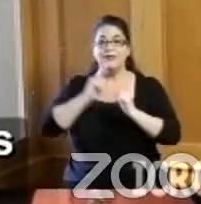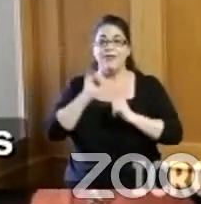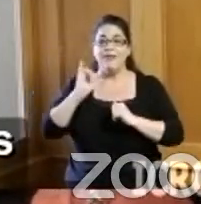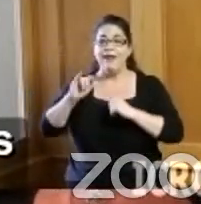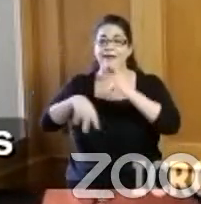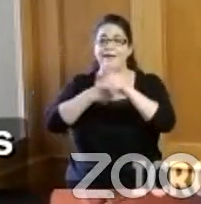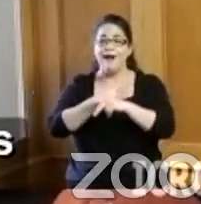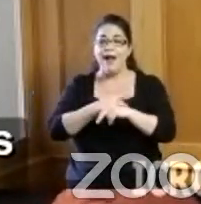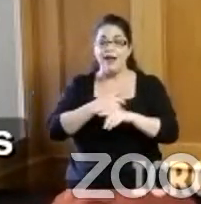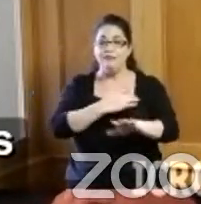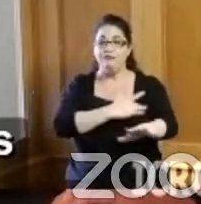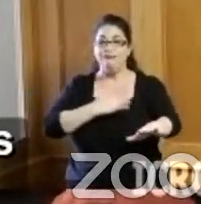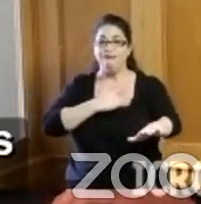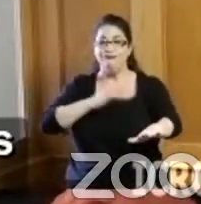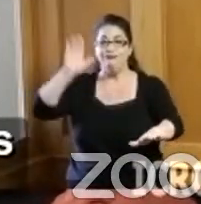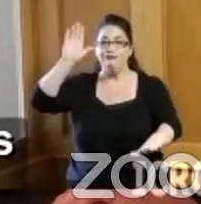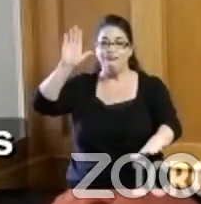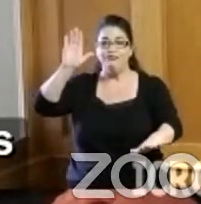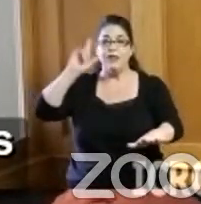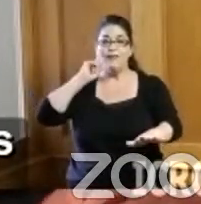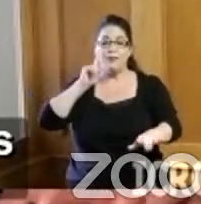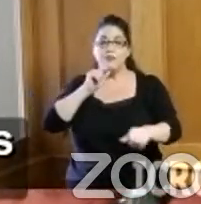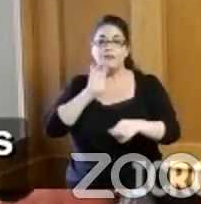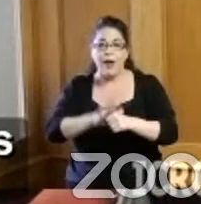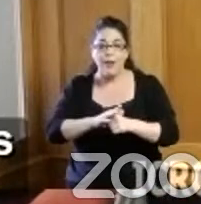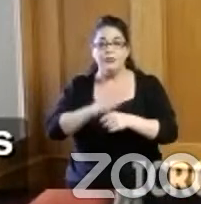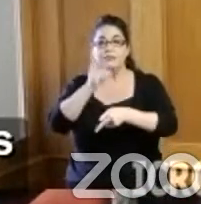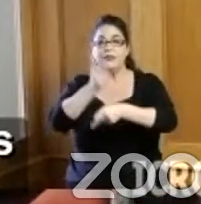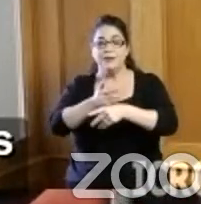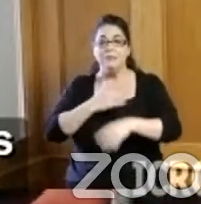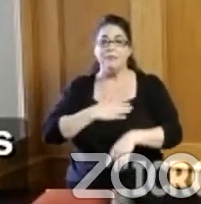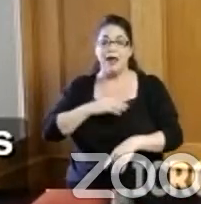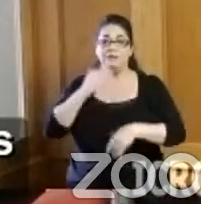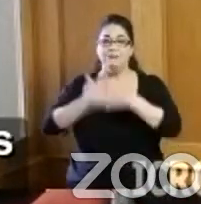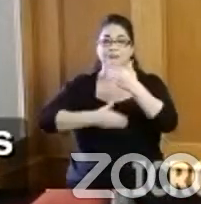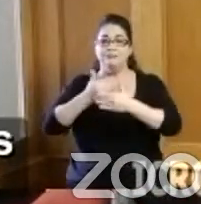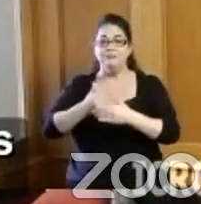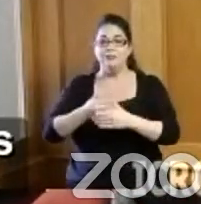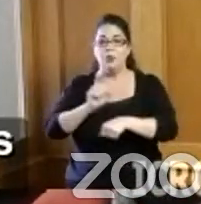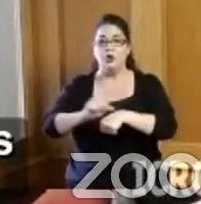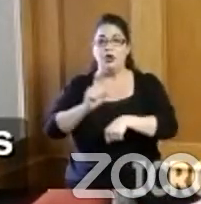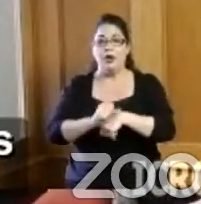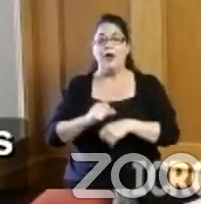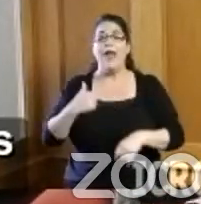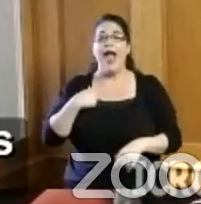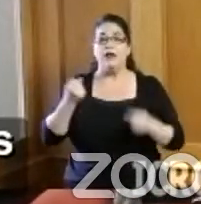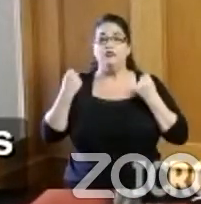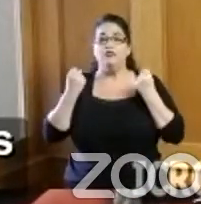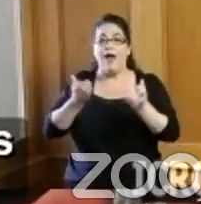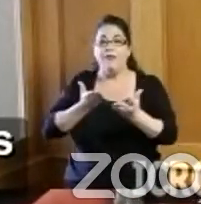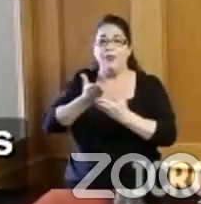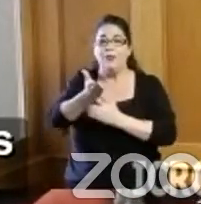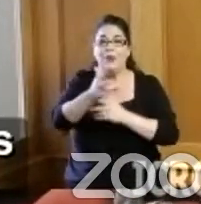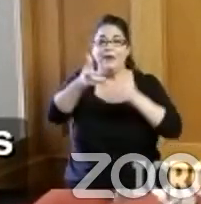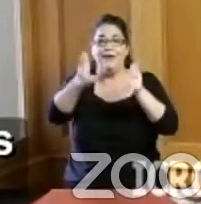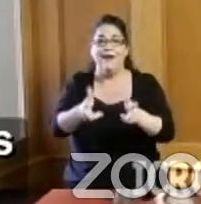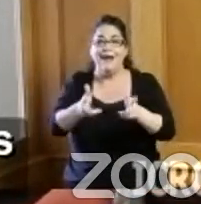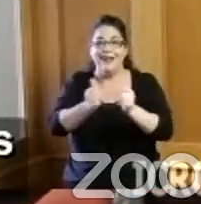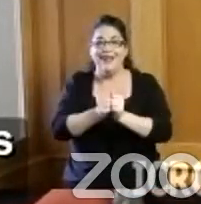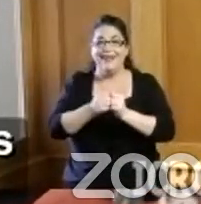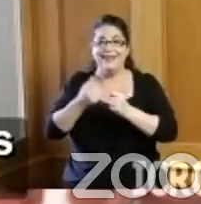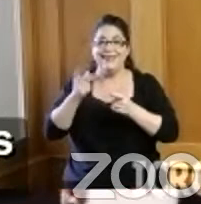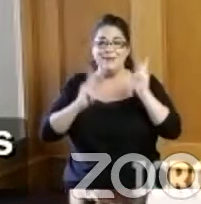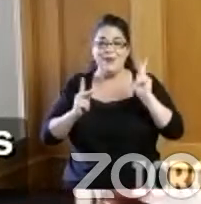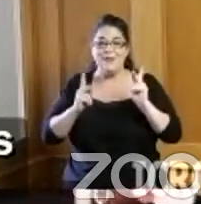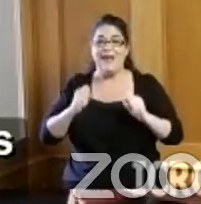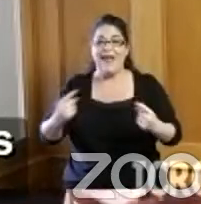in this room. But due to COVID, we weren't able to do that. We did have a drive-in. Swearing in and tried to be creative so people